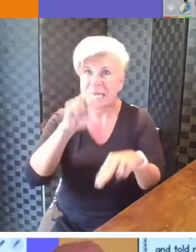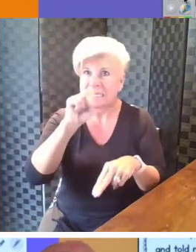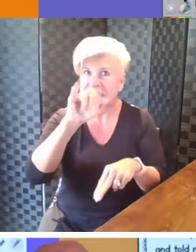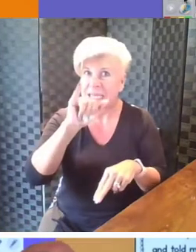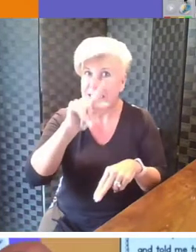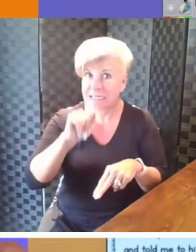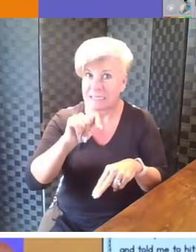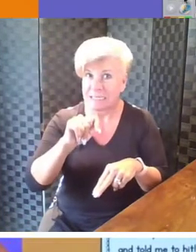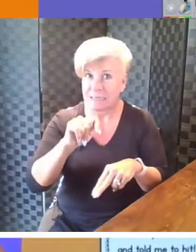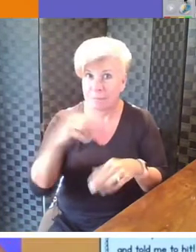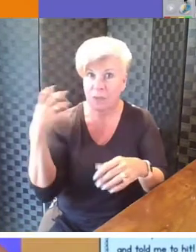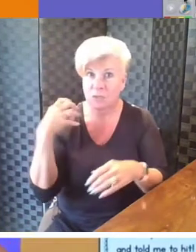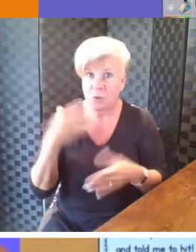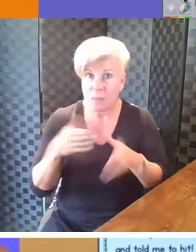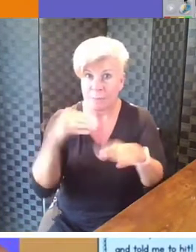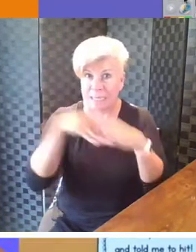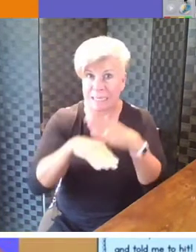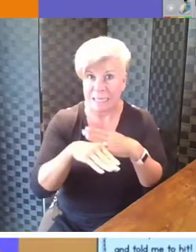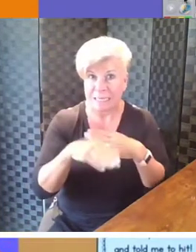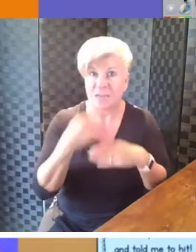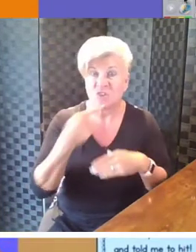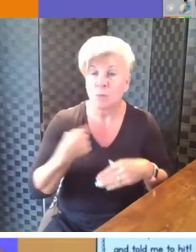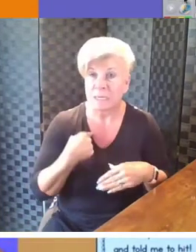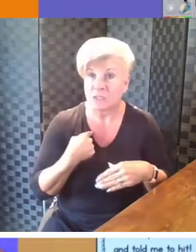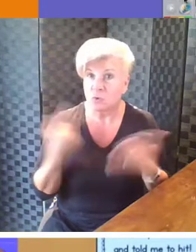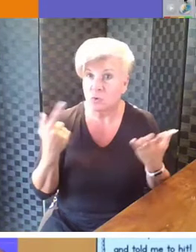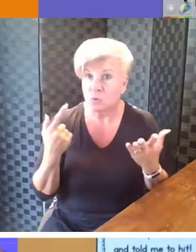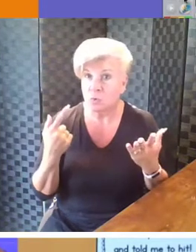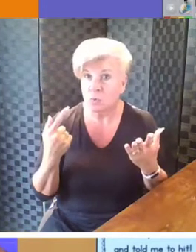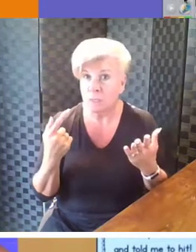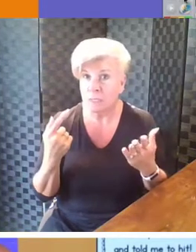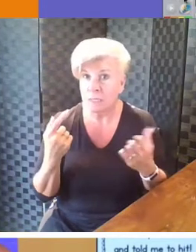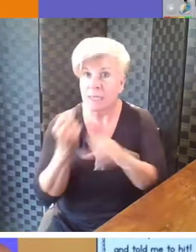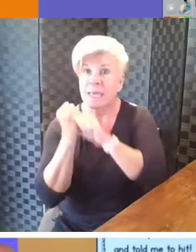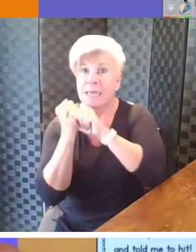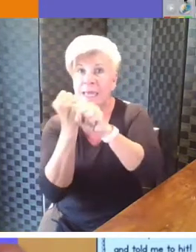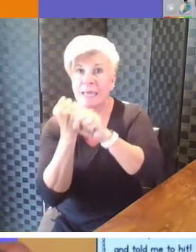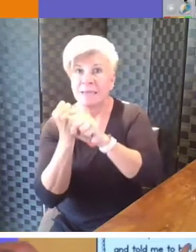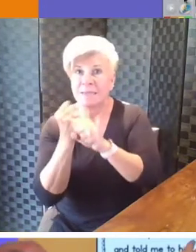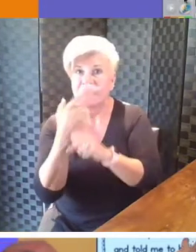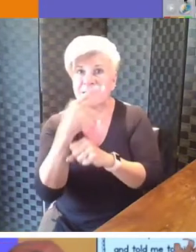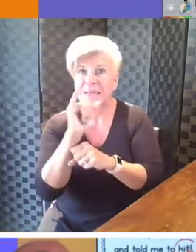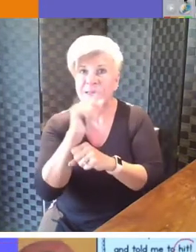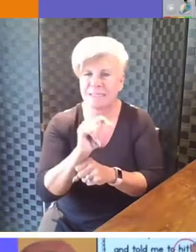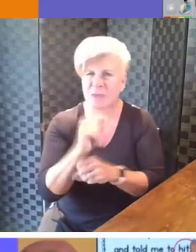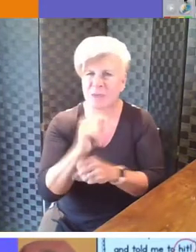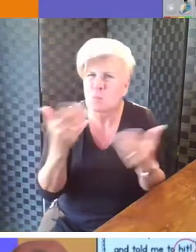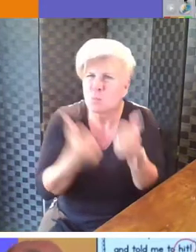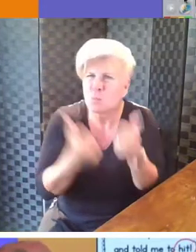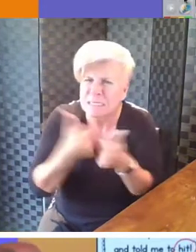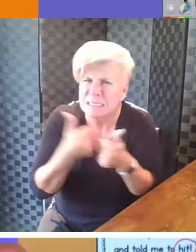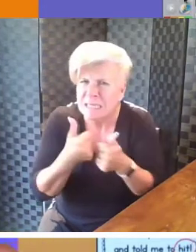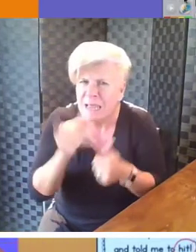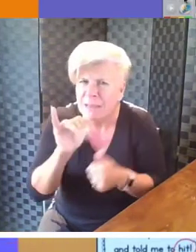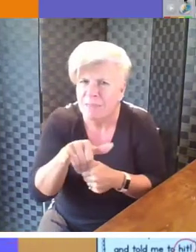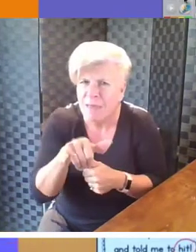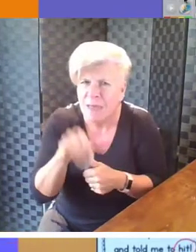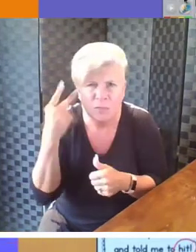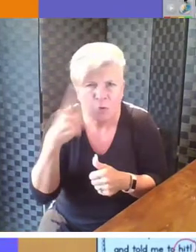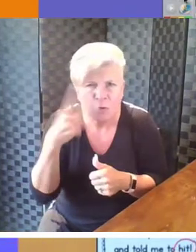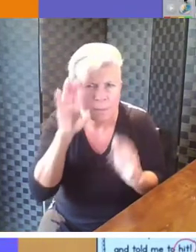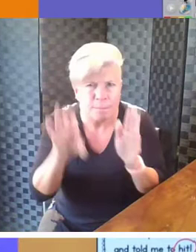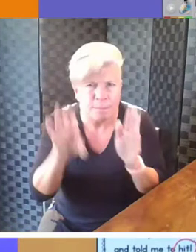sit when my coach let me in and told me to... What game are they playing? The picture gave me